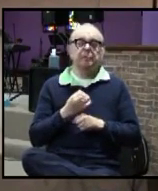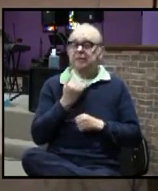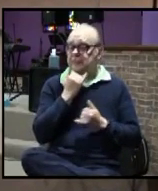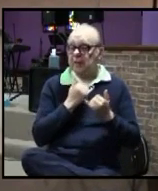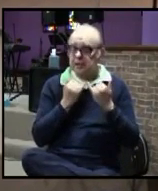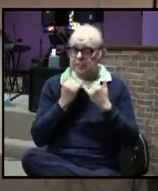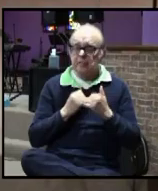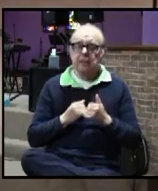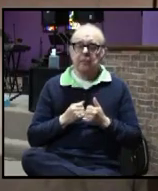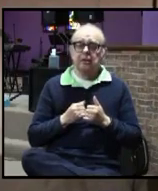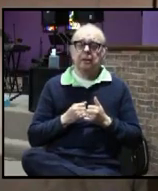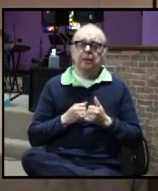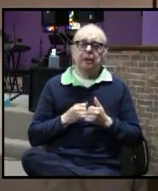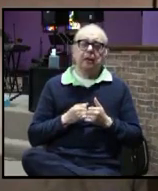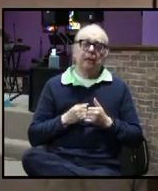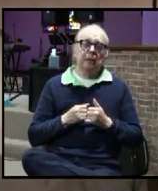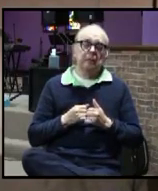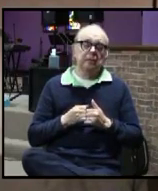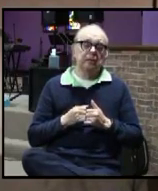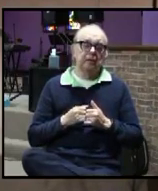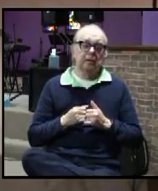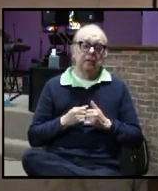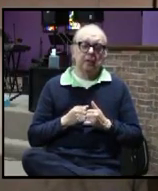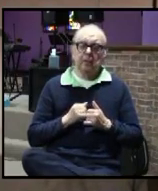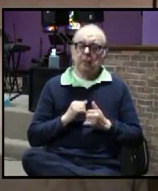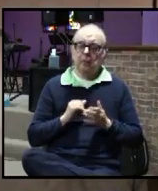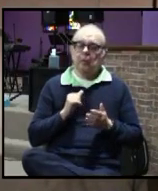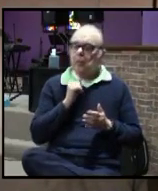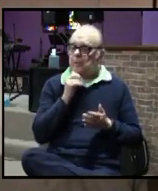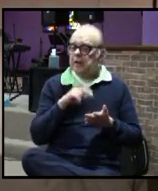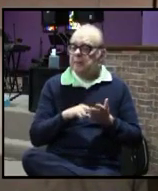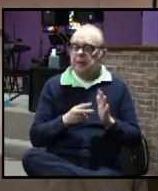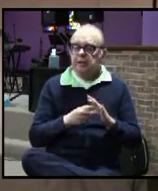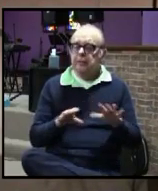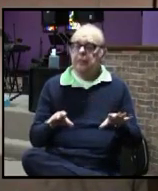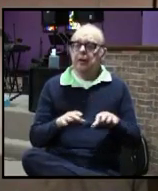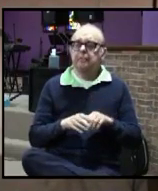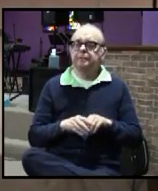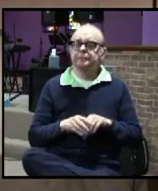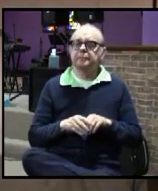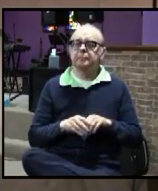mistakes and oopsies and we didn't mean tos.